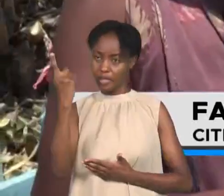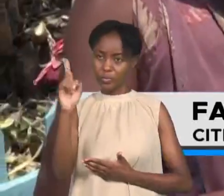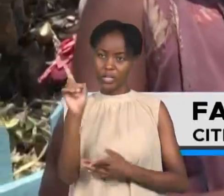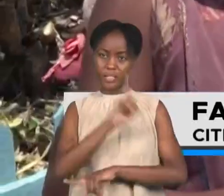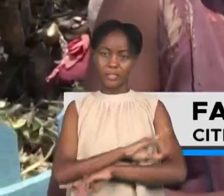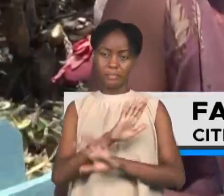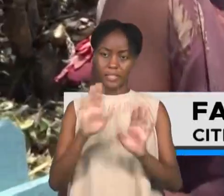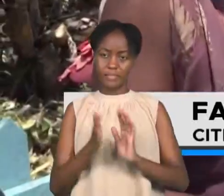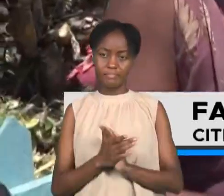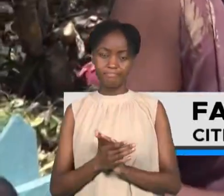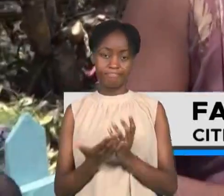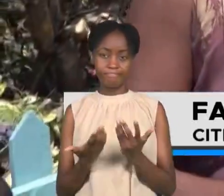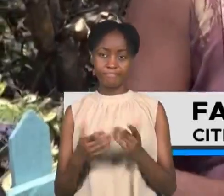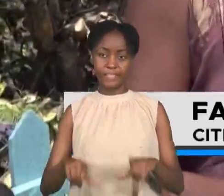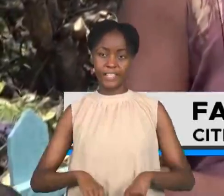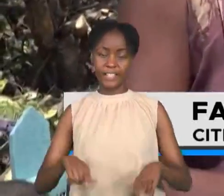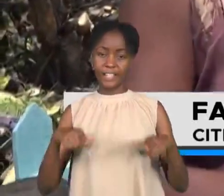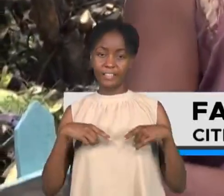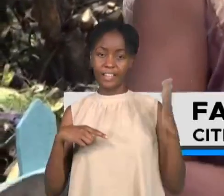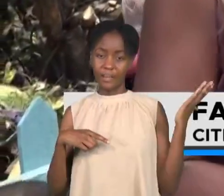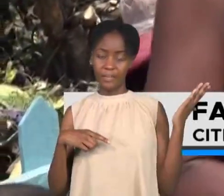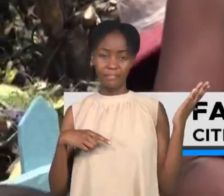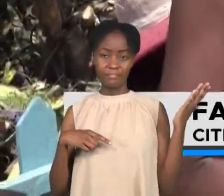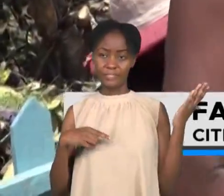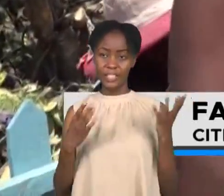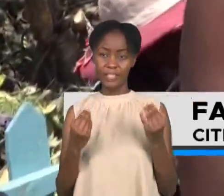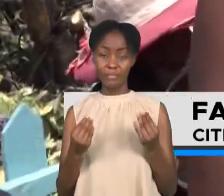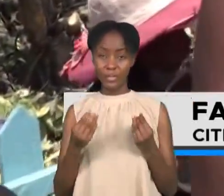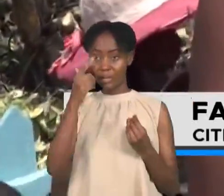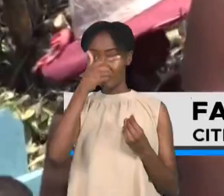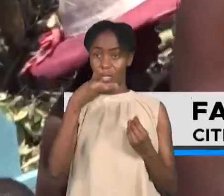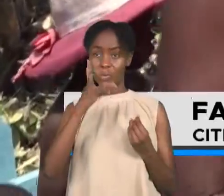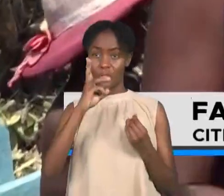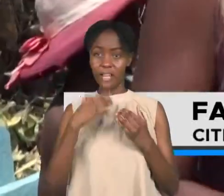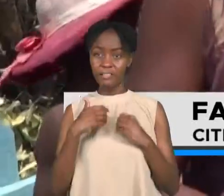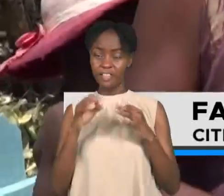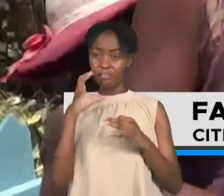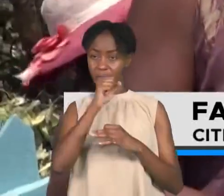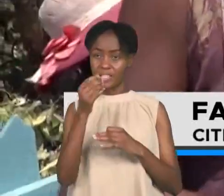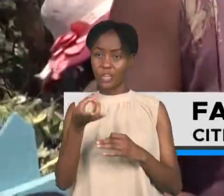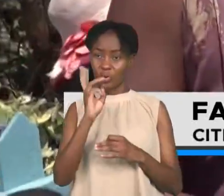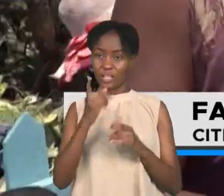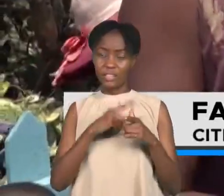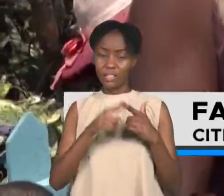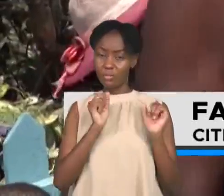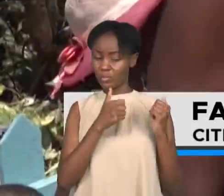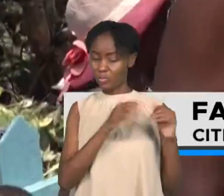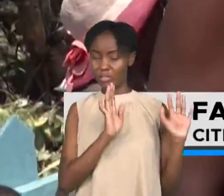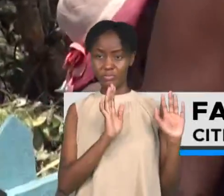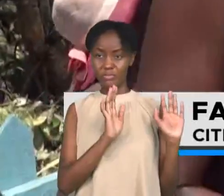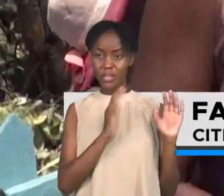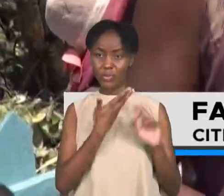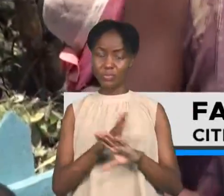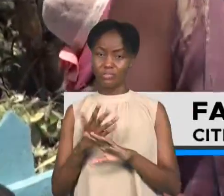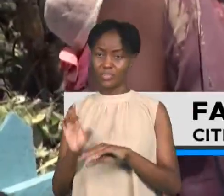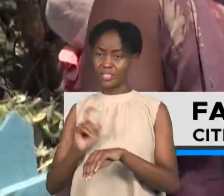Our life is like a small paradise since we have water. If it wasn't for this pump, we would be disgusted to live. We feel like vomiting all the time because we